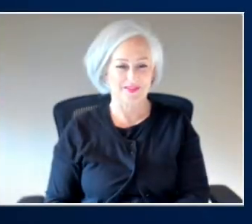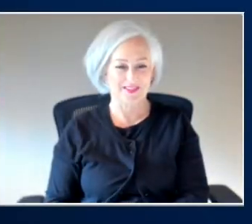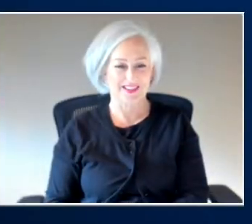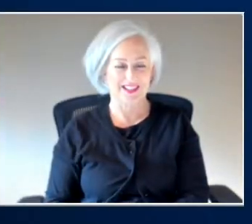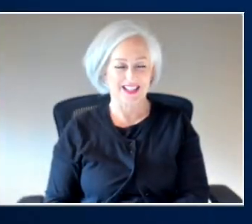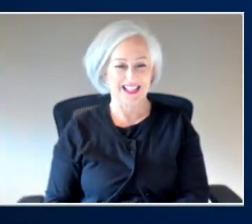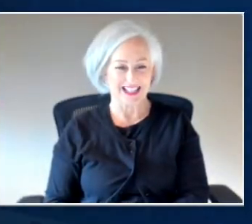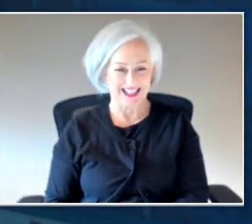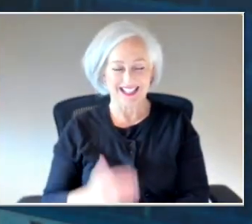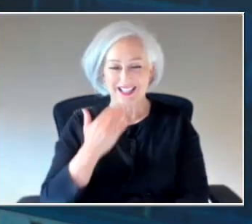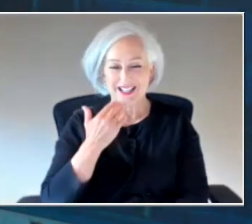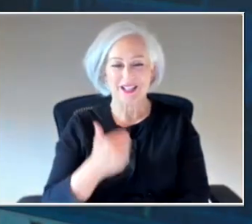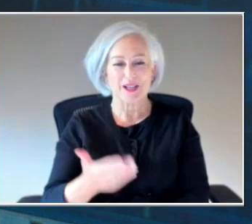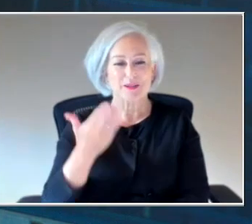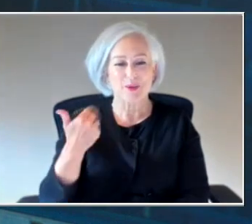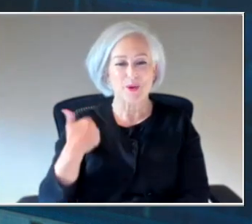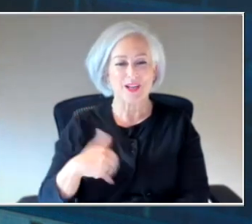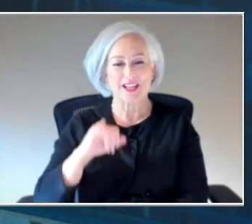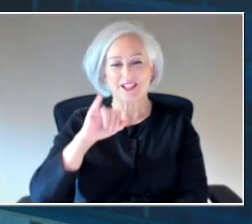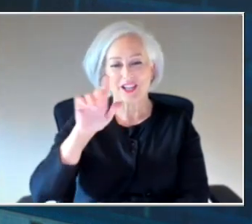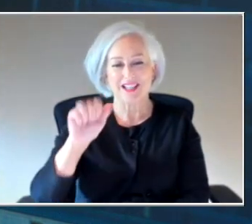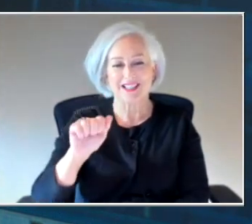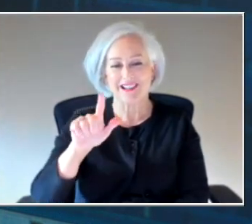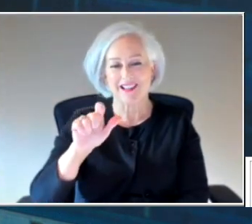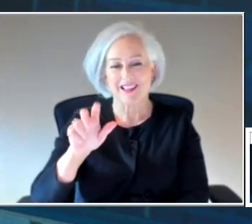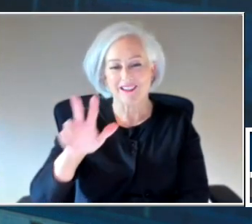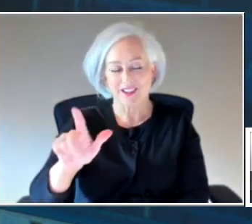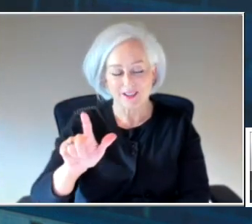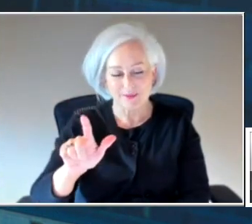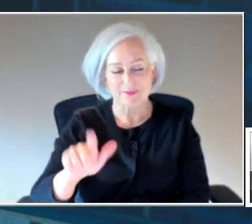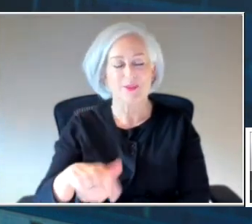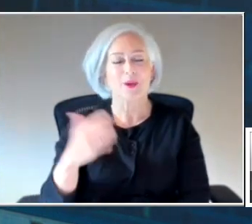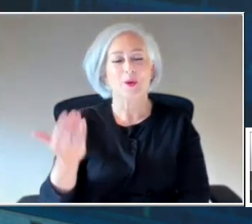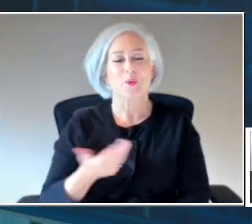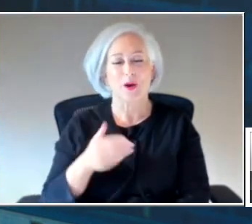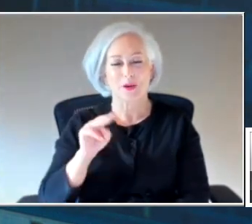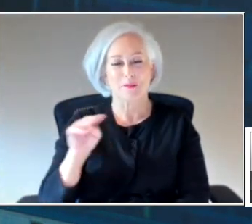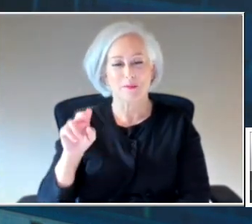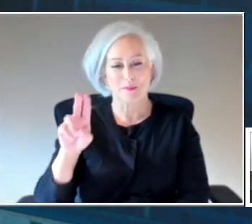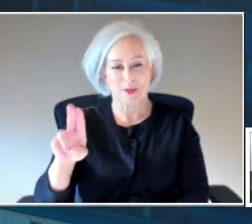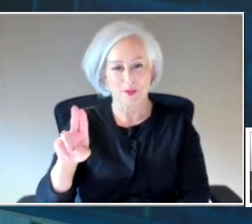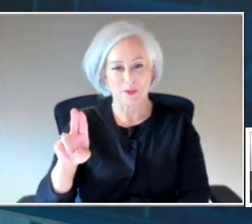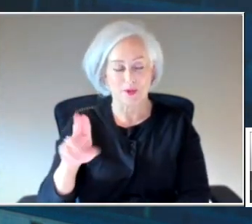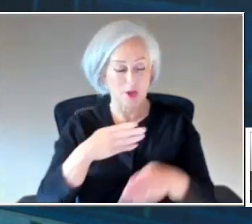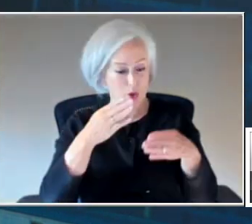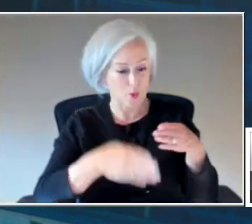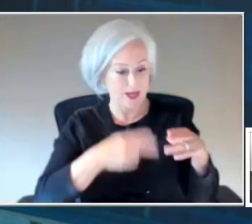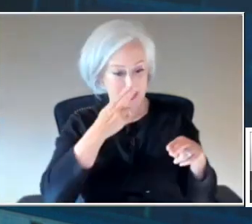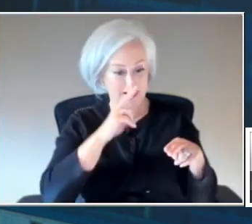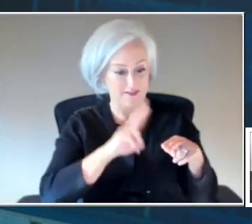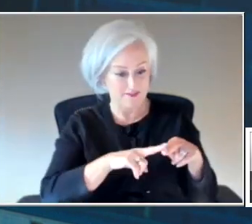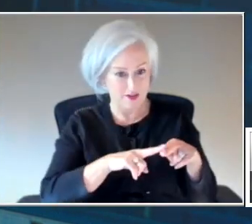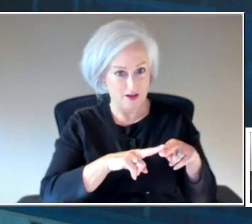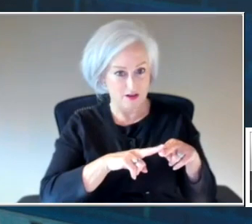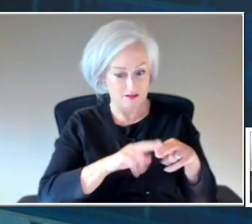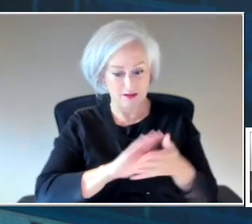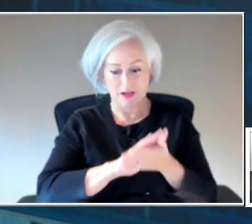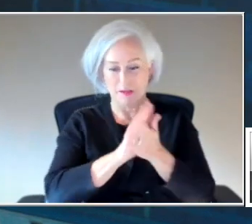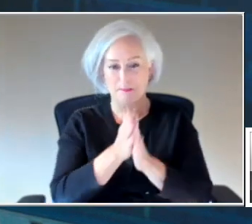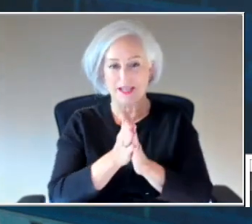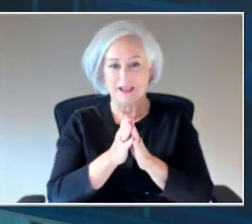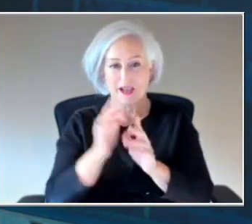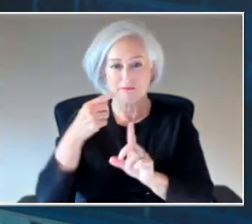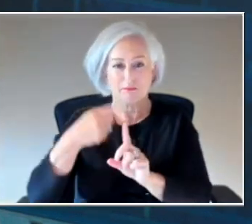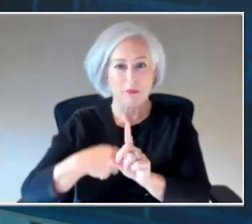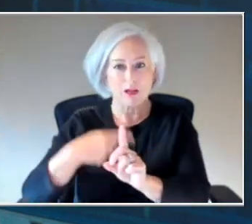Good morning, I'm Jessica Lovell, and welcome to the Morning Medical Update. A weekend of fun turns into months on dialysis. A mother